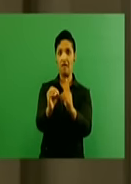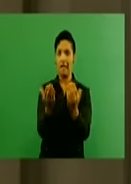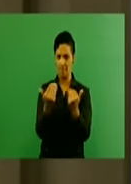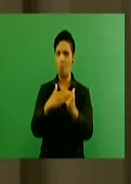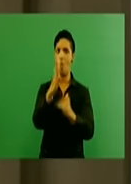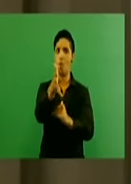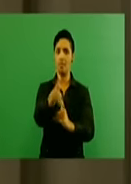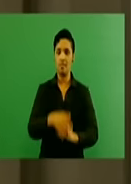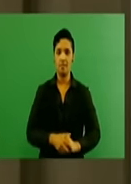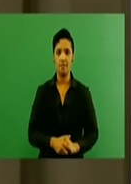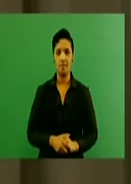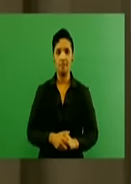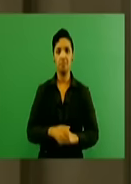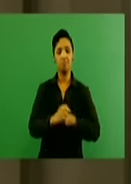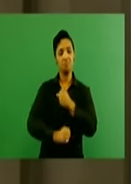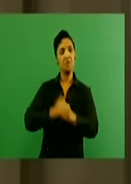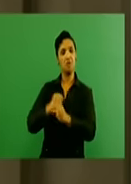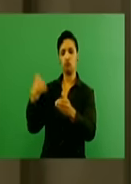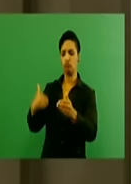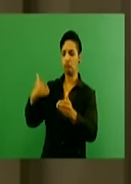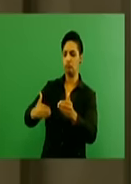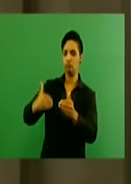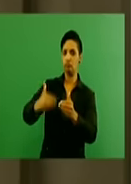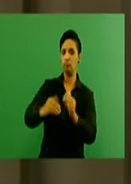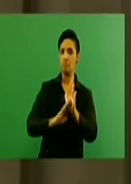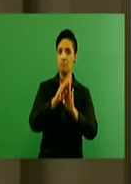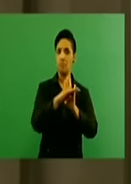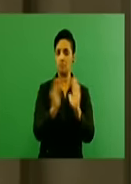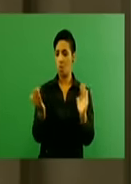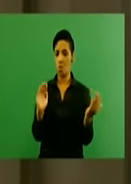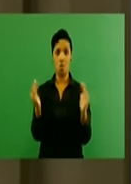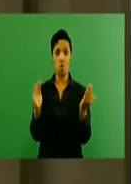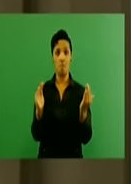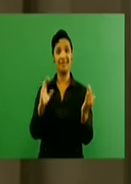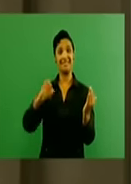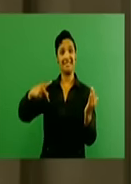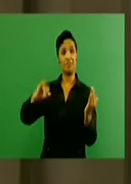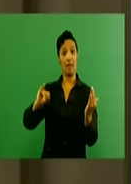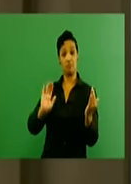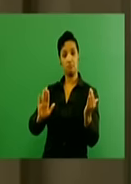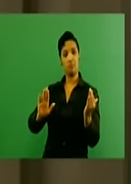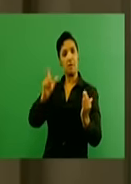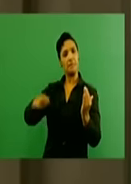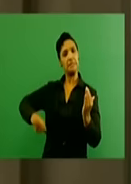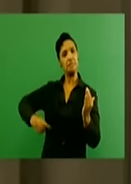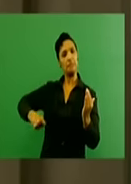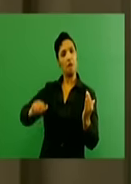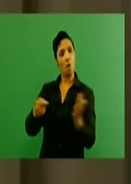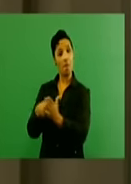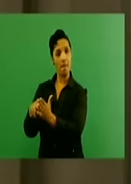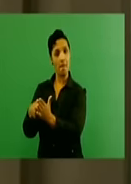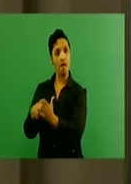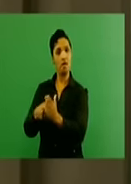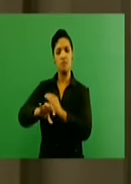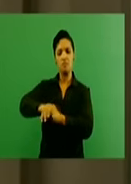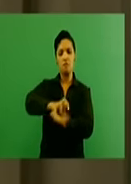expected. The year-on-year inflation rate, as measured by the Consumer Price Index, CPI, for all urban